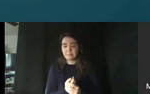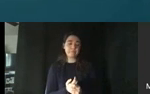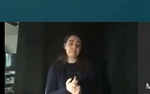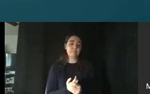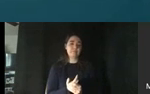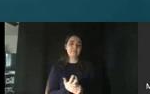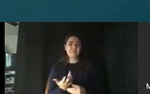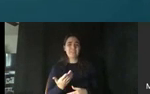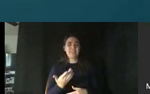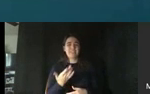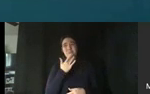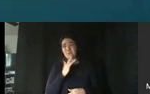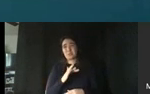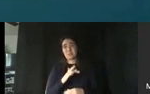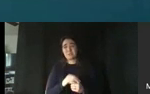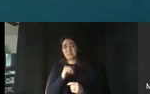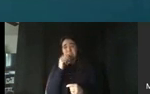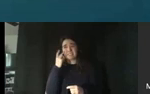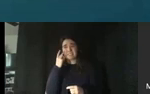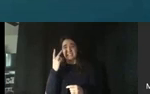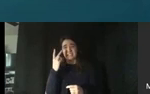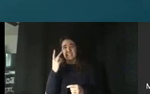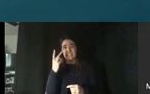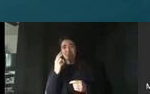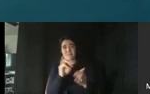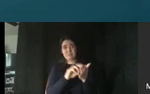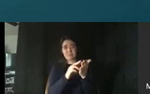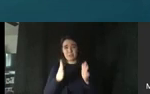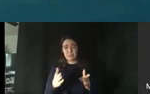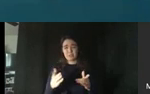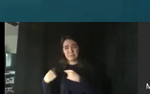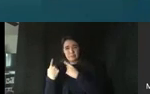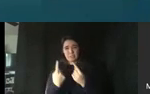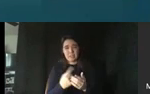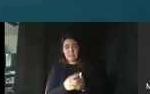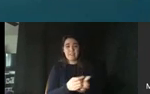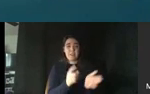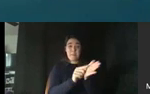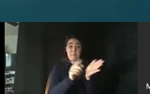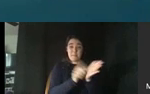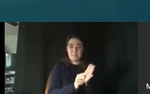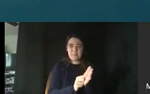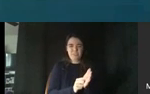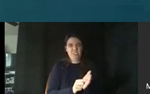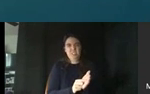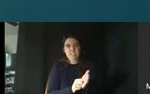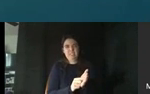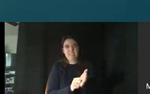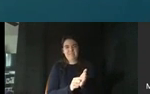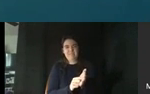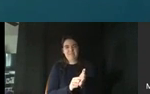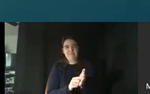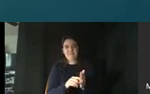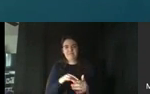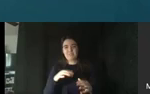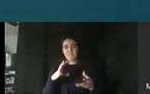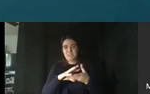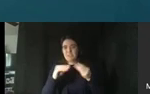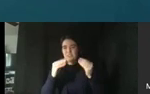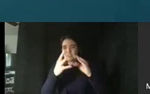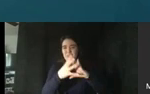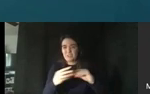these last few years. We're seeing a lot of journalists publishing shady stories with not a lot of